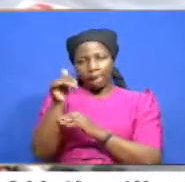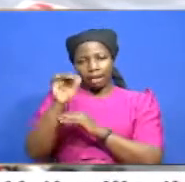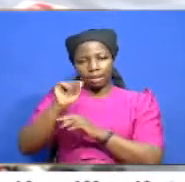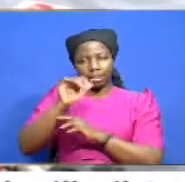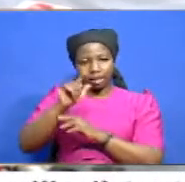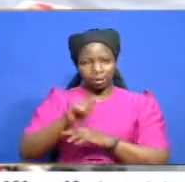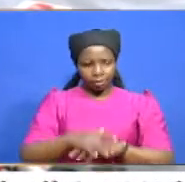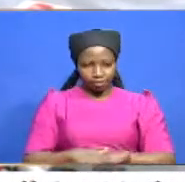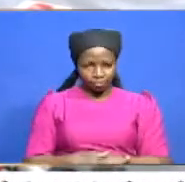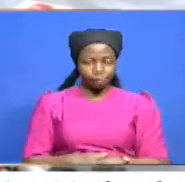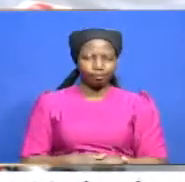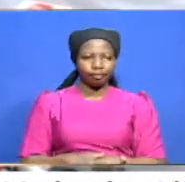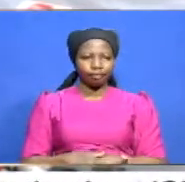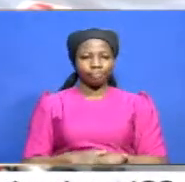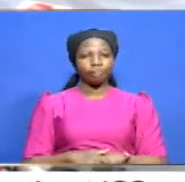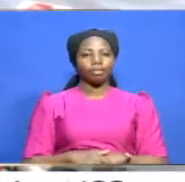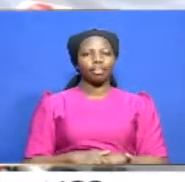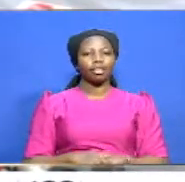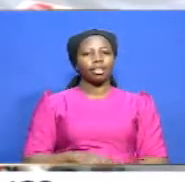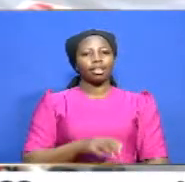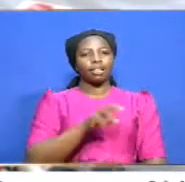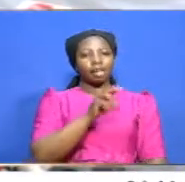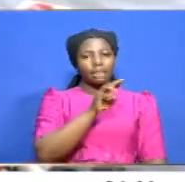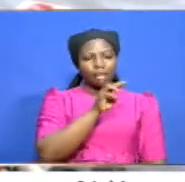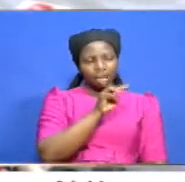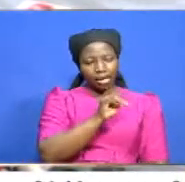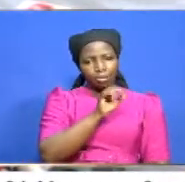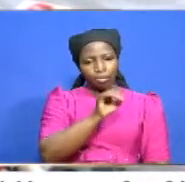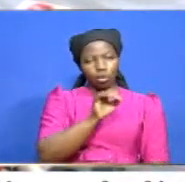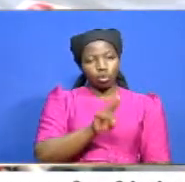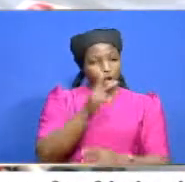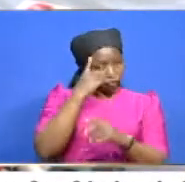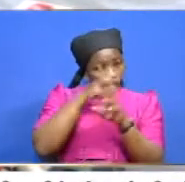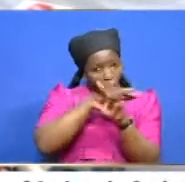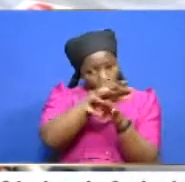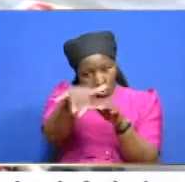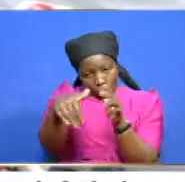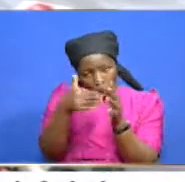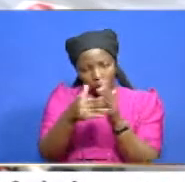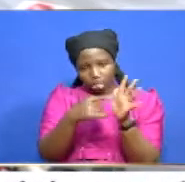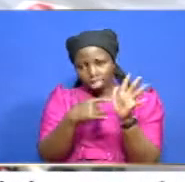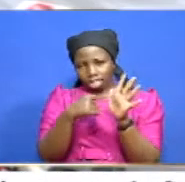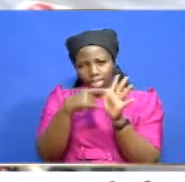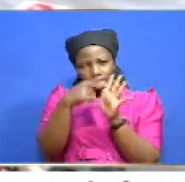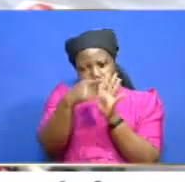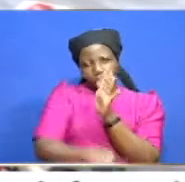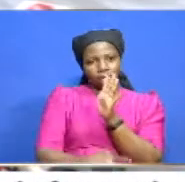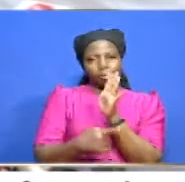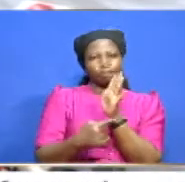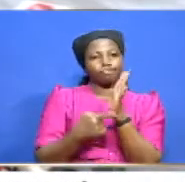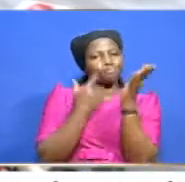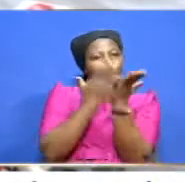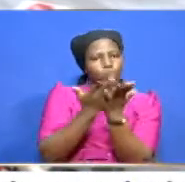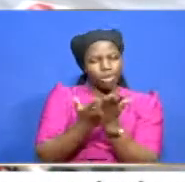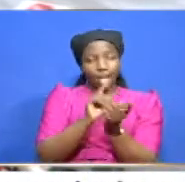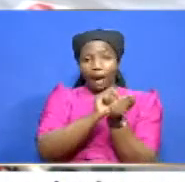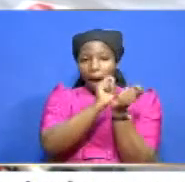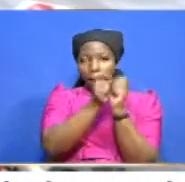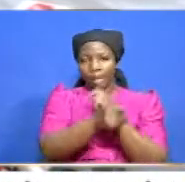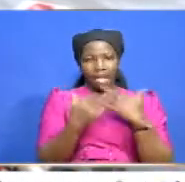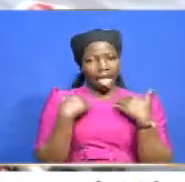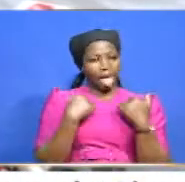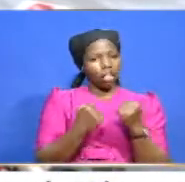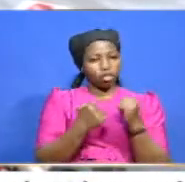Ridiculously, the memorandum of object for all the above proposed amendment health laws are uniform